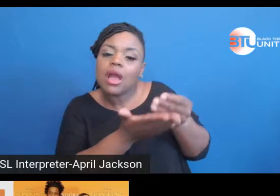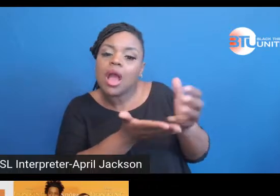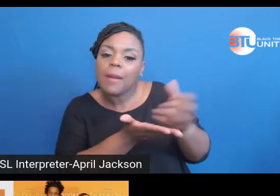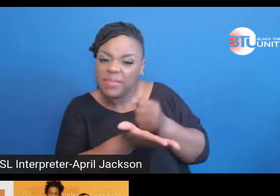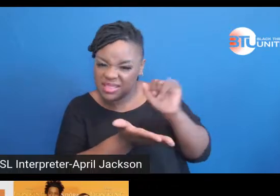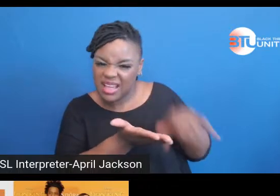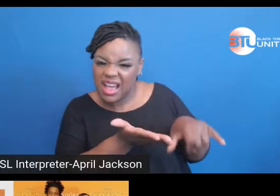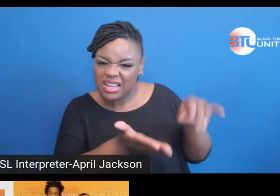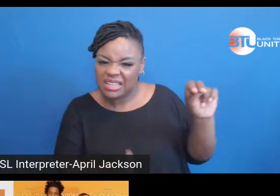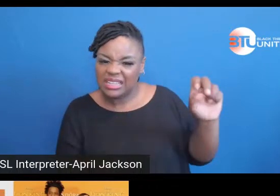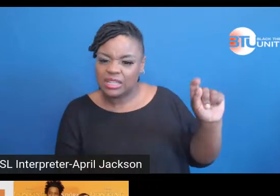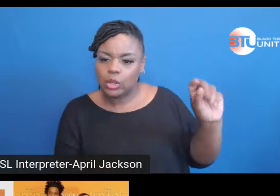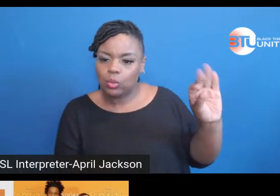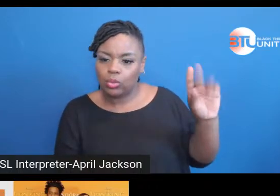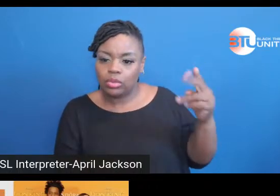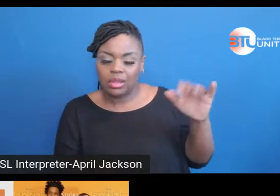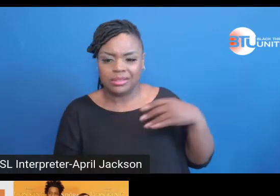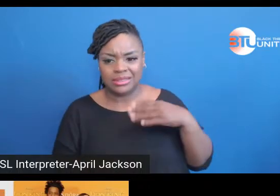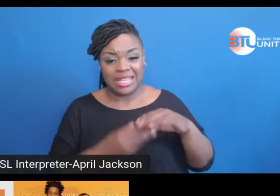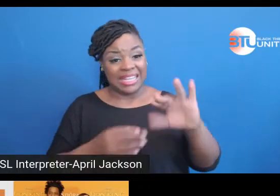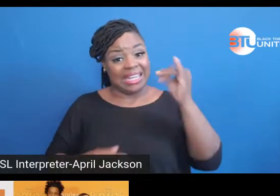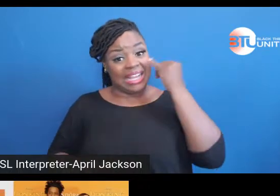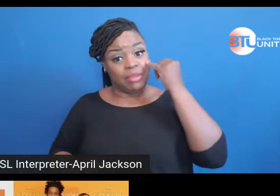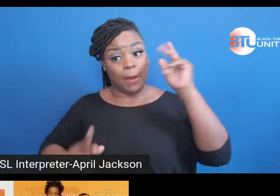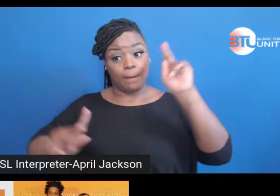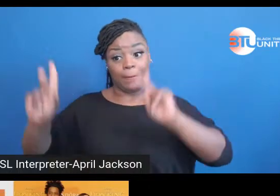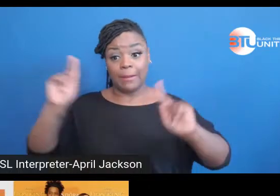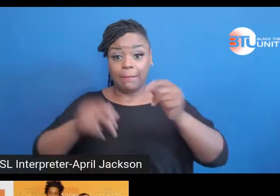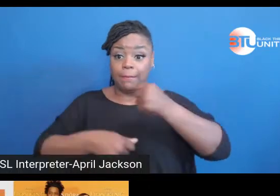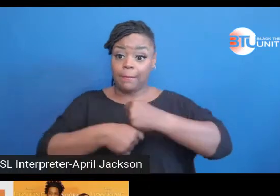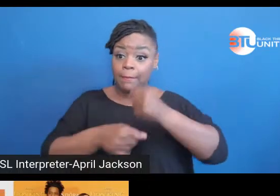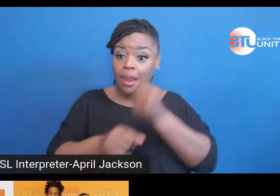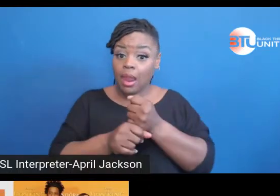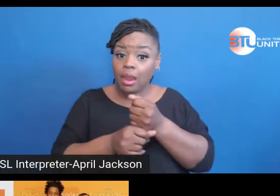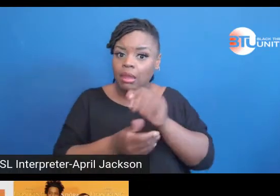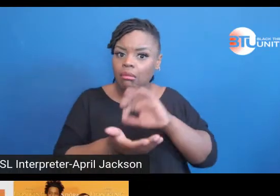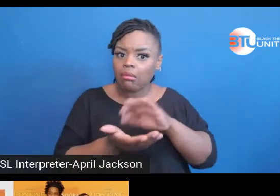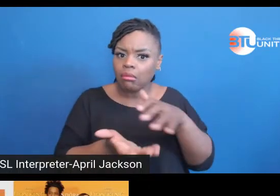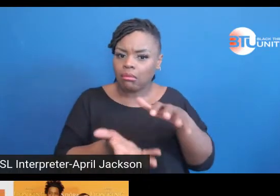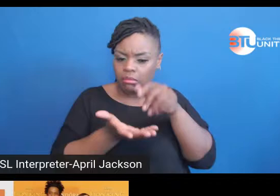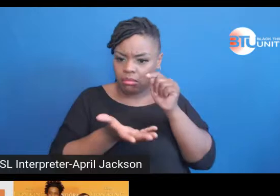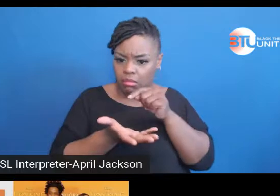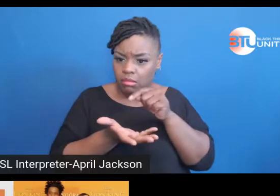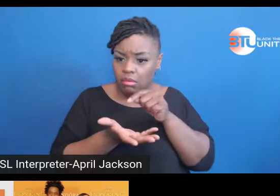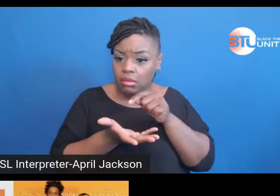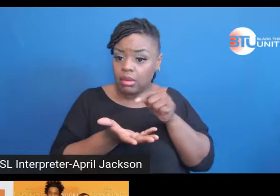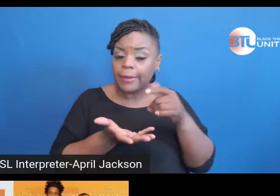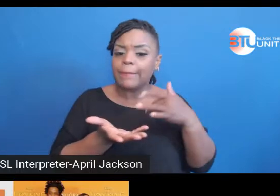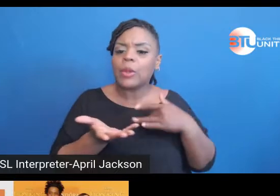if people make a certain amount per year or have a certain net worth, those tend to be people who are going to be